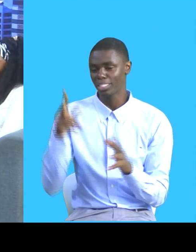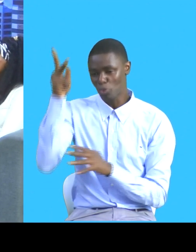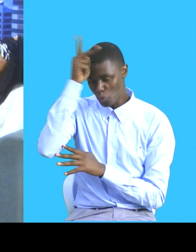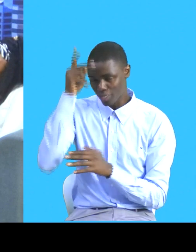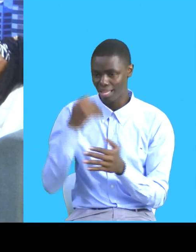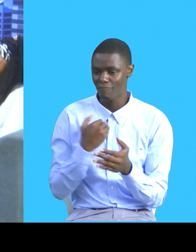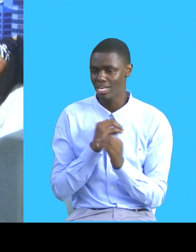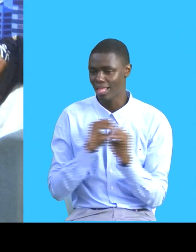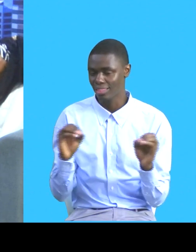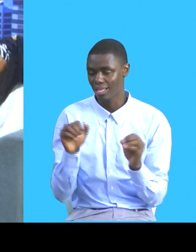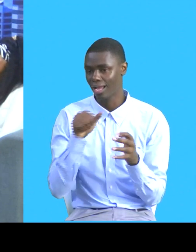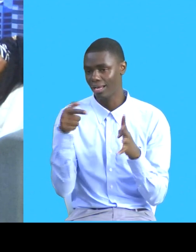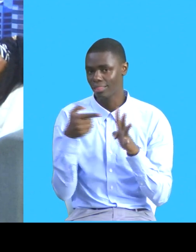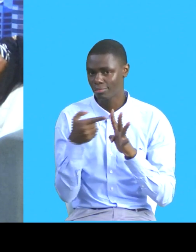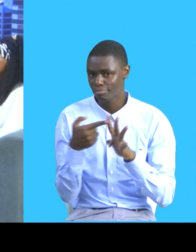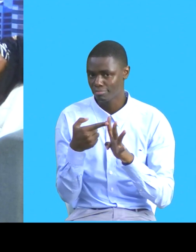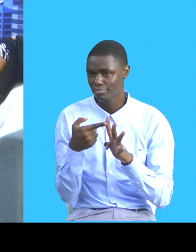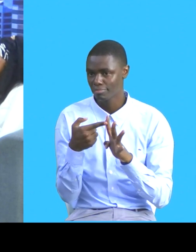knowledgeable, and another thing is